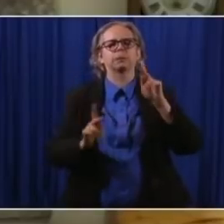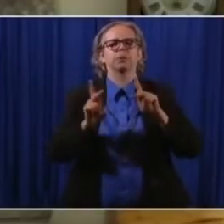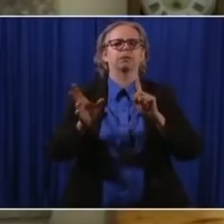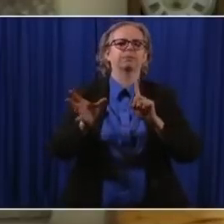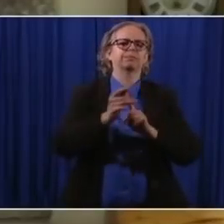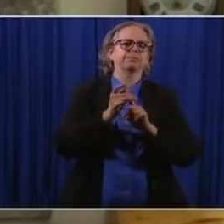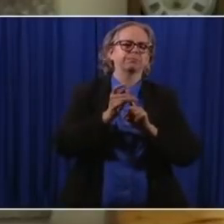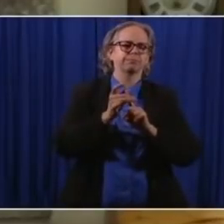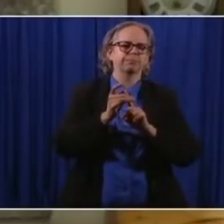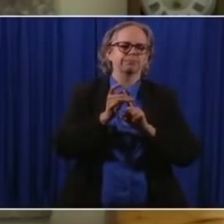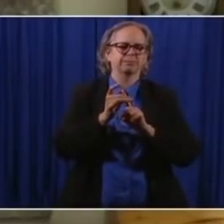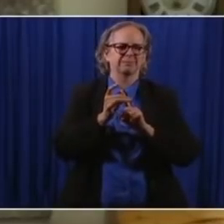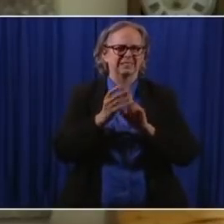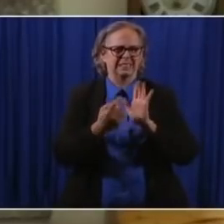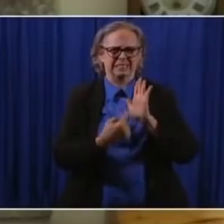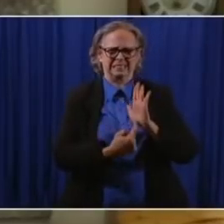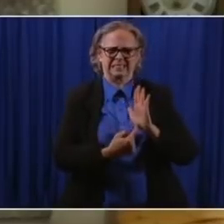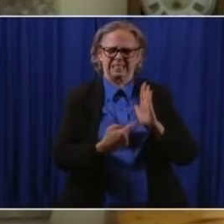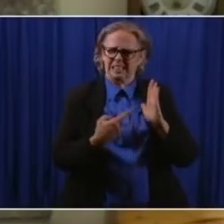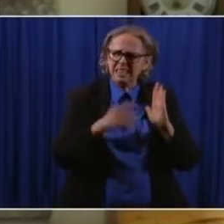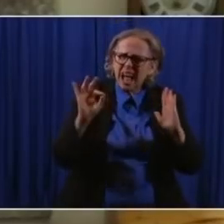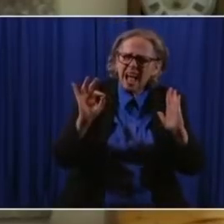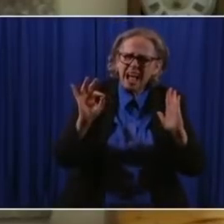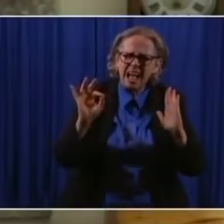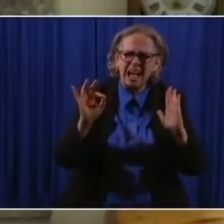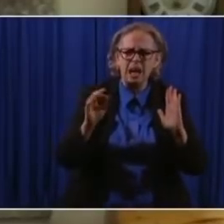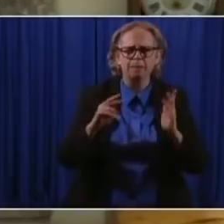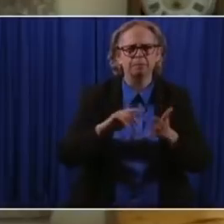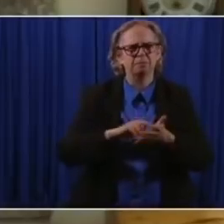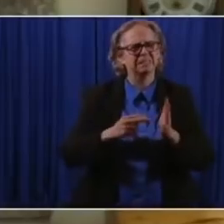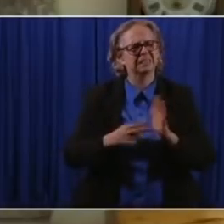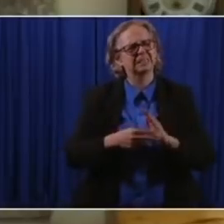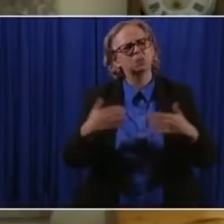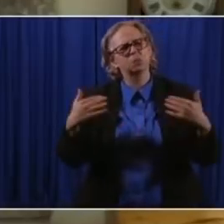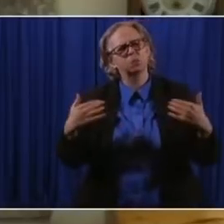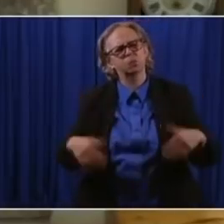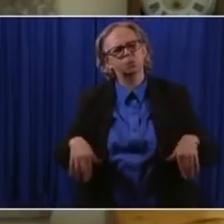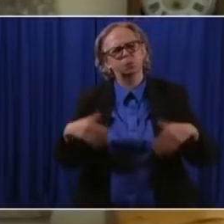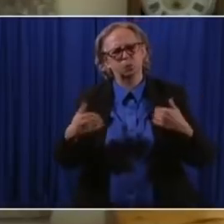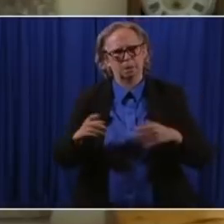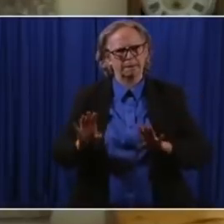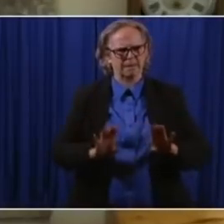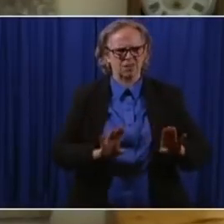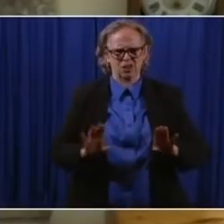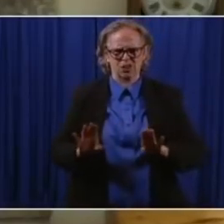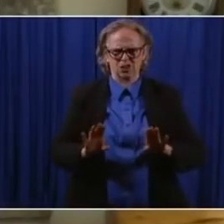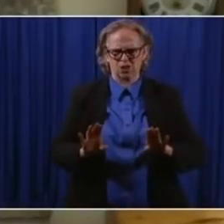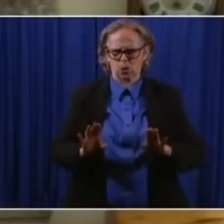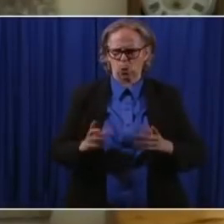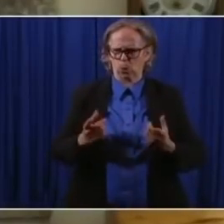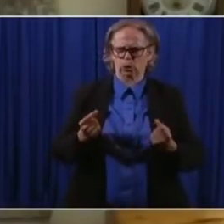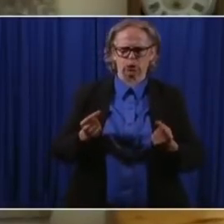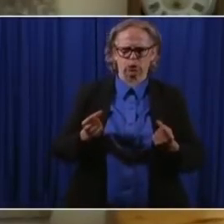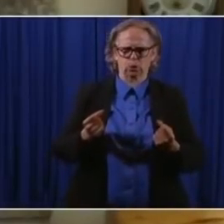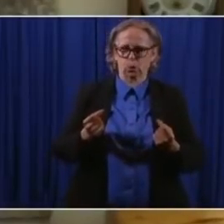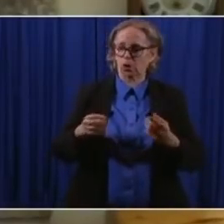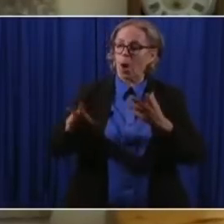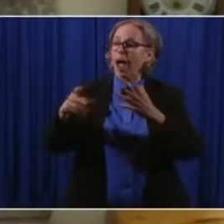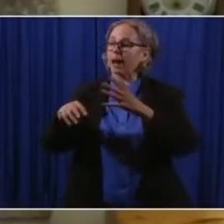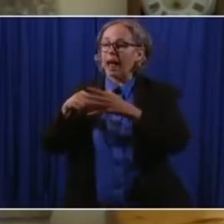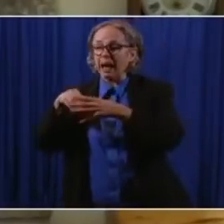the competition is just vitally important. Let me turn to the city of